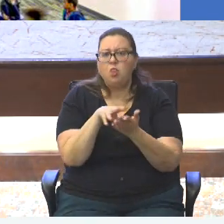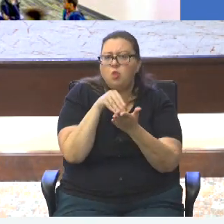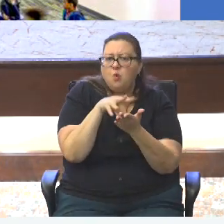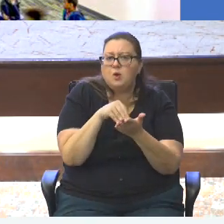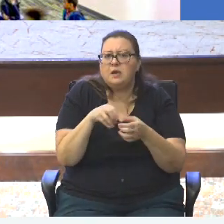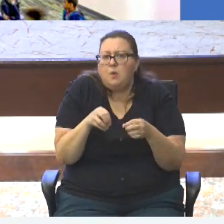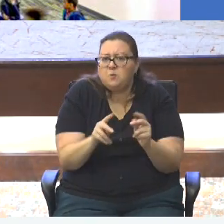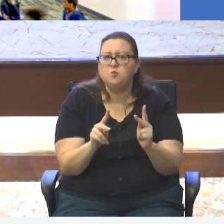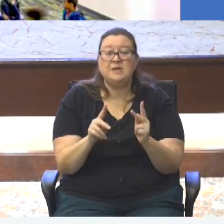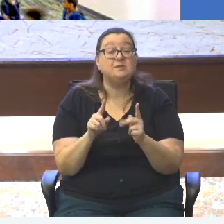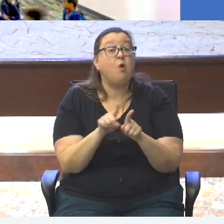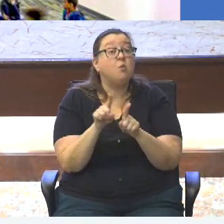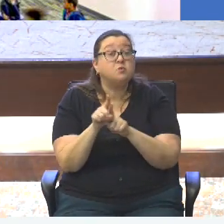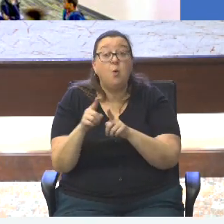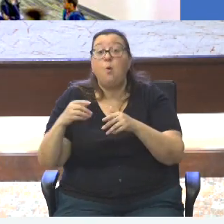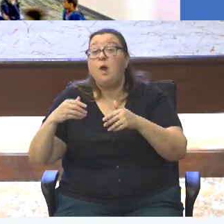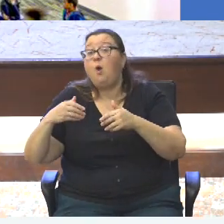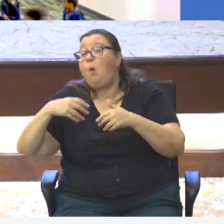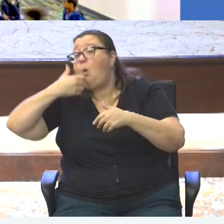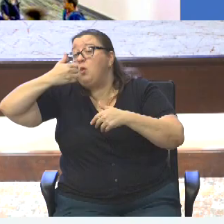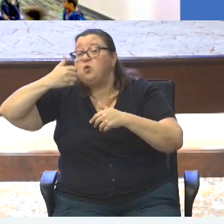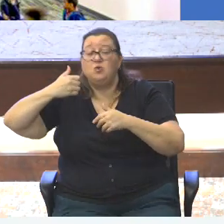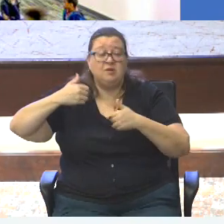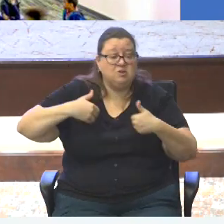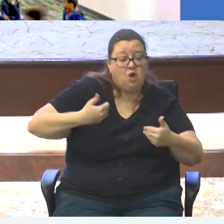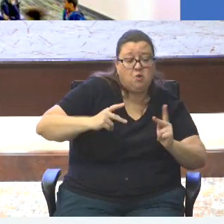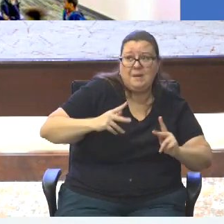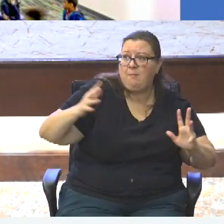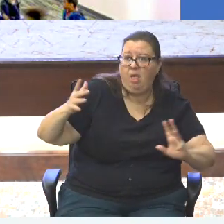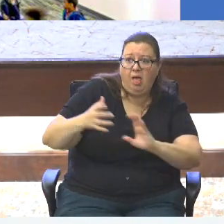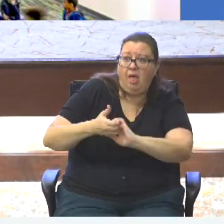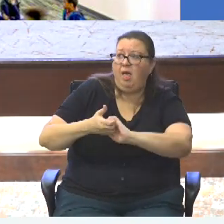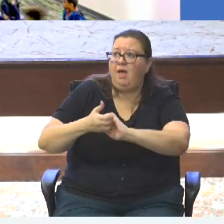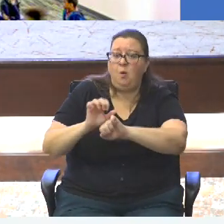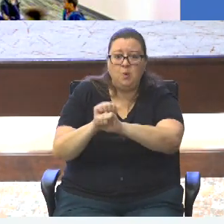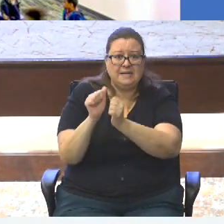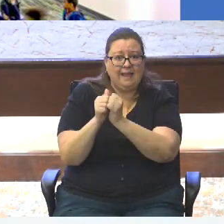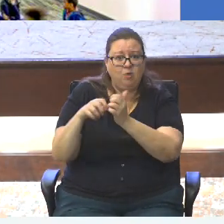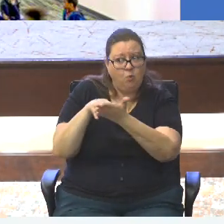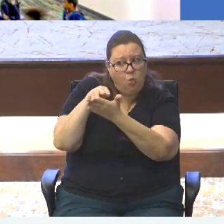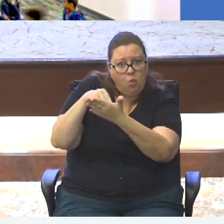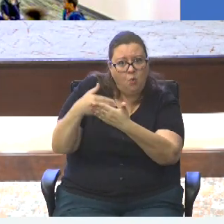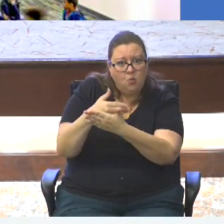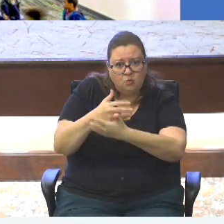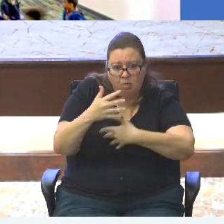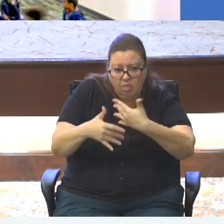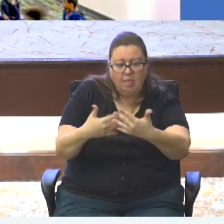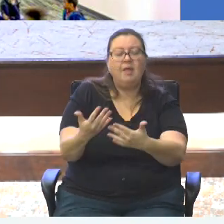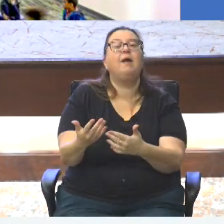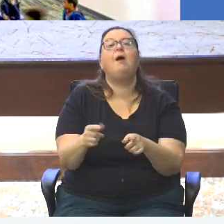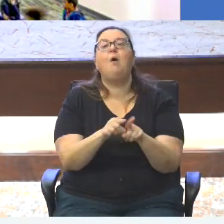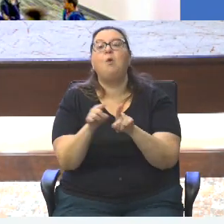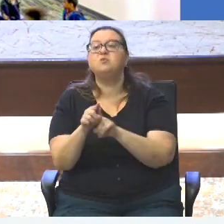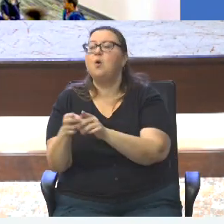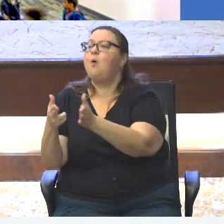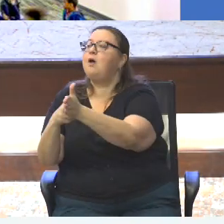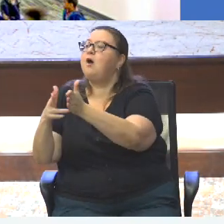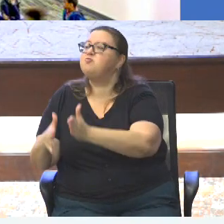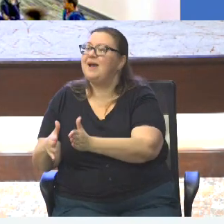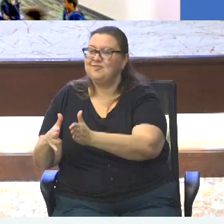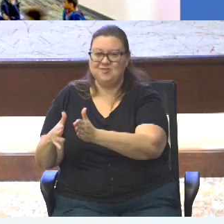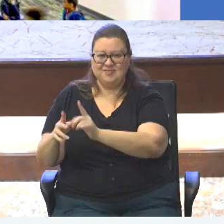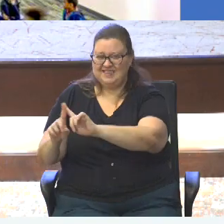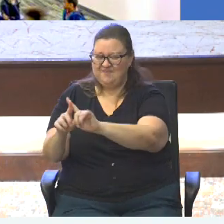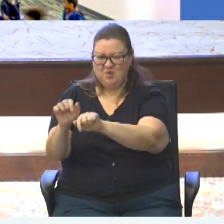intergenerational mentorship programs. Community access, so they engaged with potential contractors to discuss